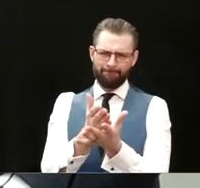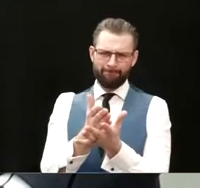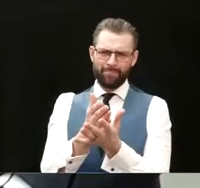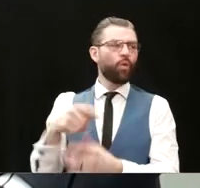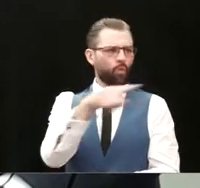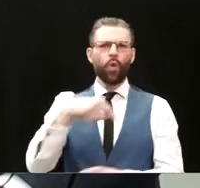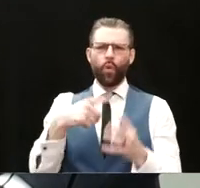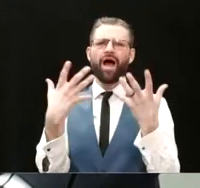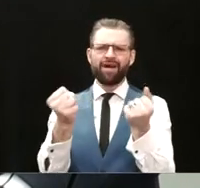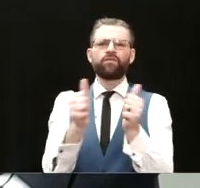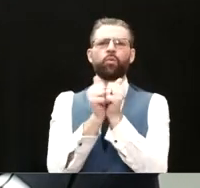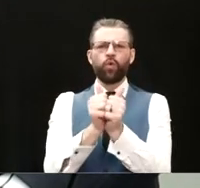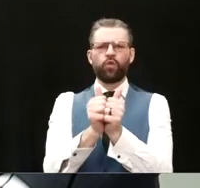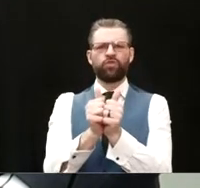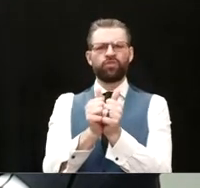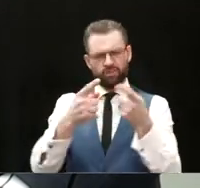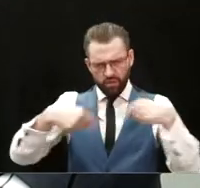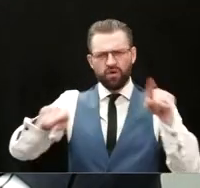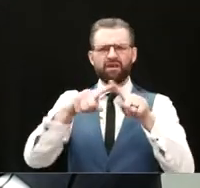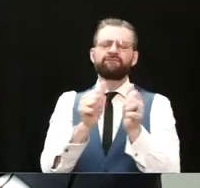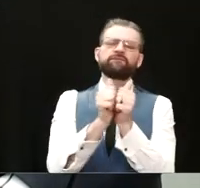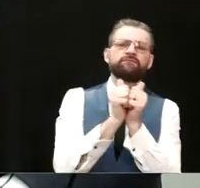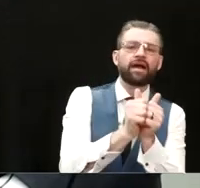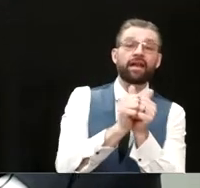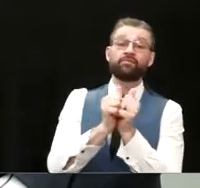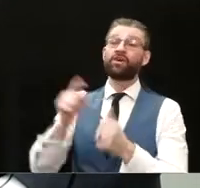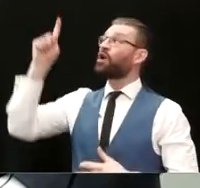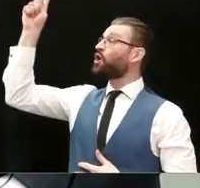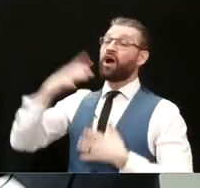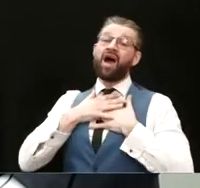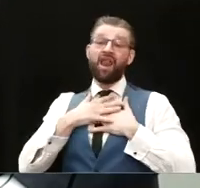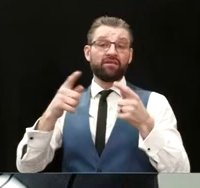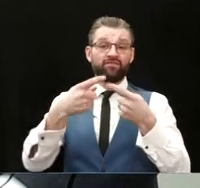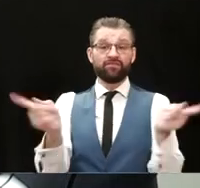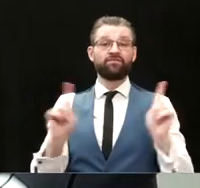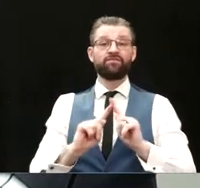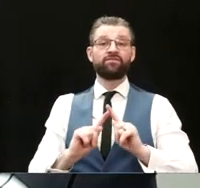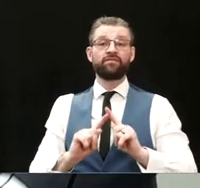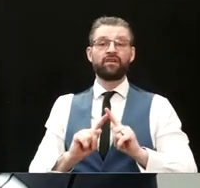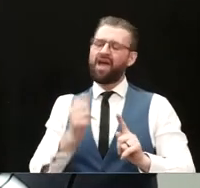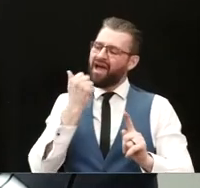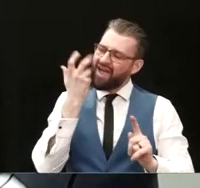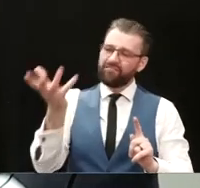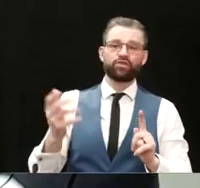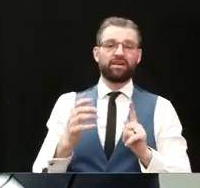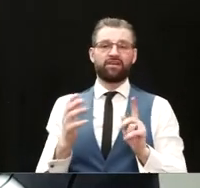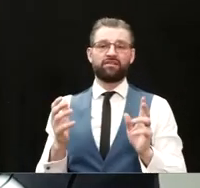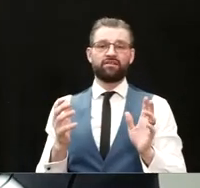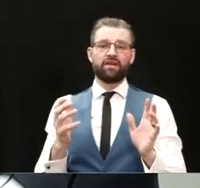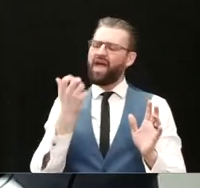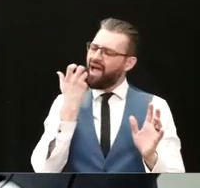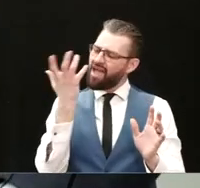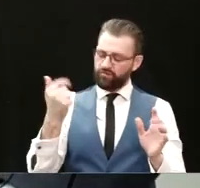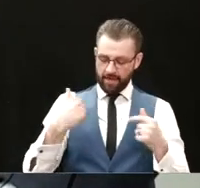are all worthwhile, valuable, and beloved by God. Every day, every single day, we